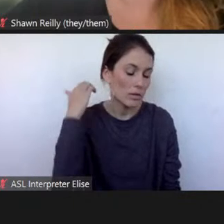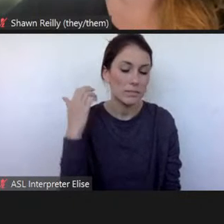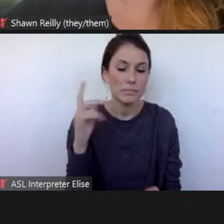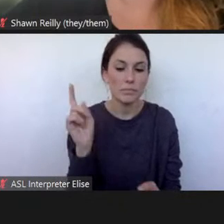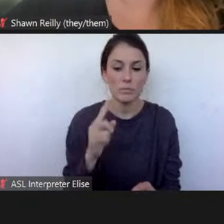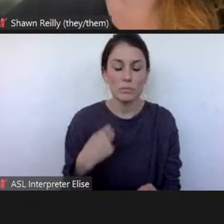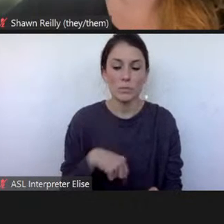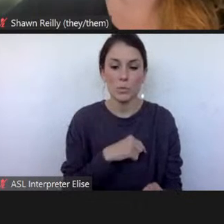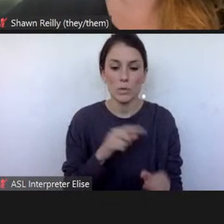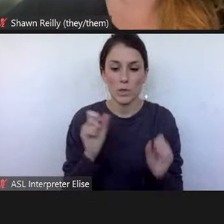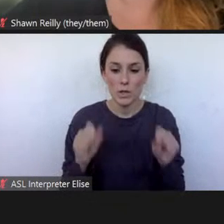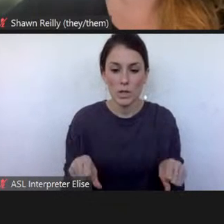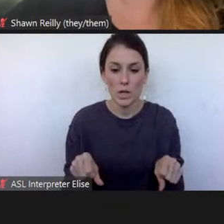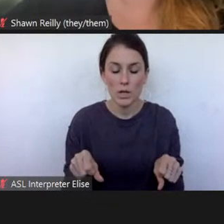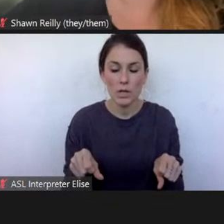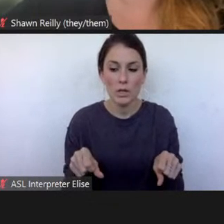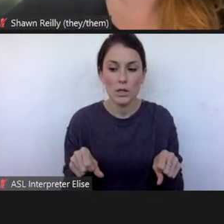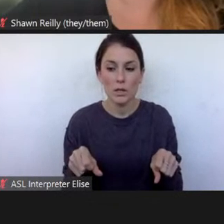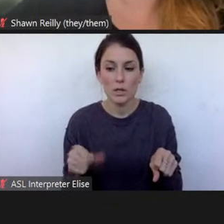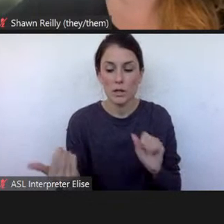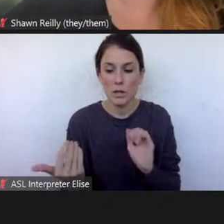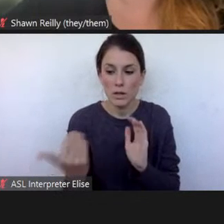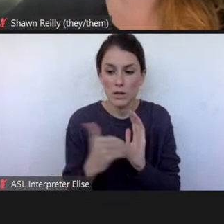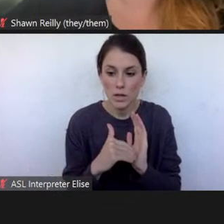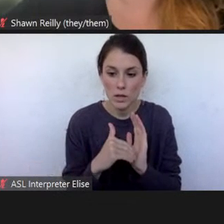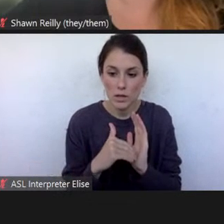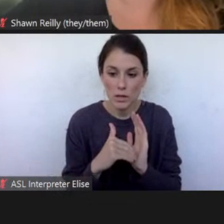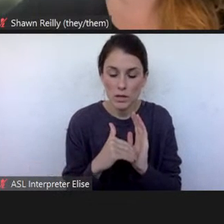where we can once again